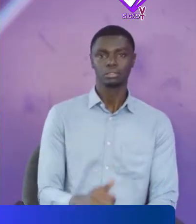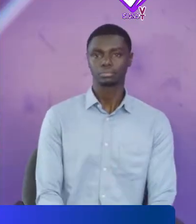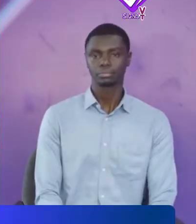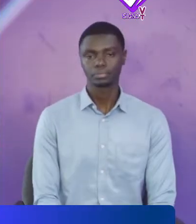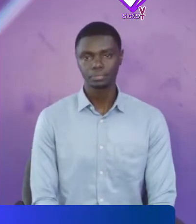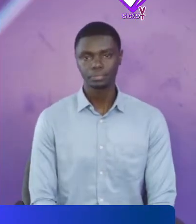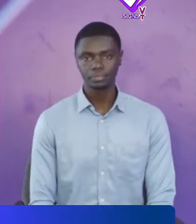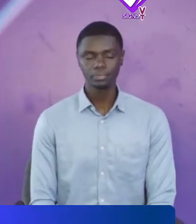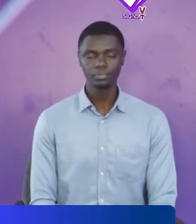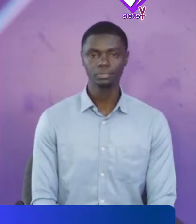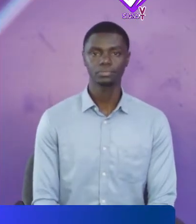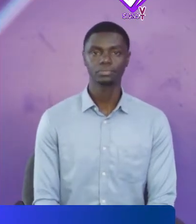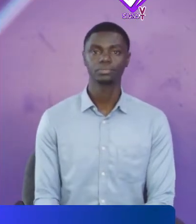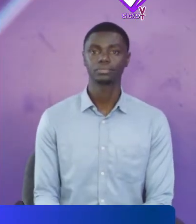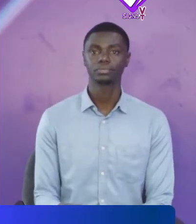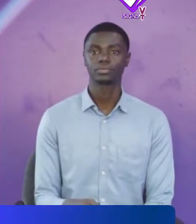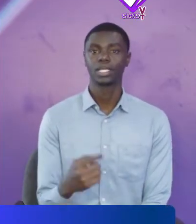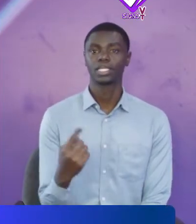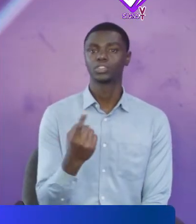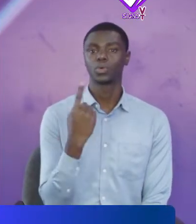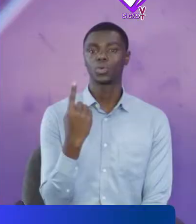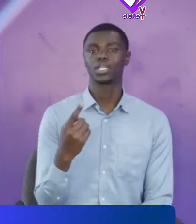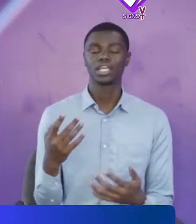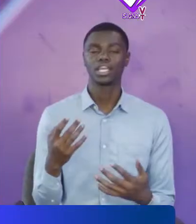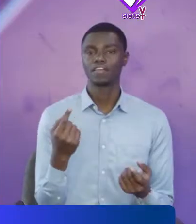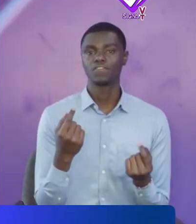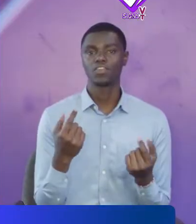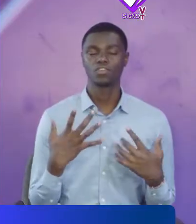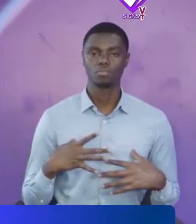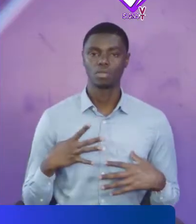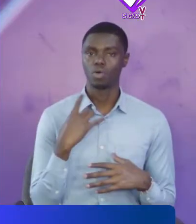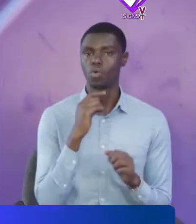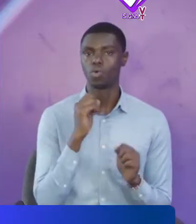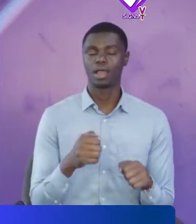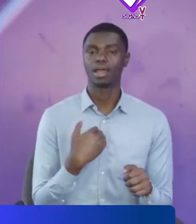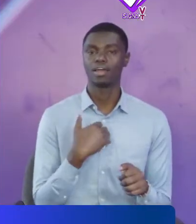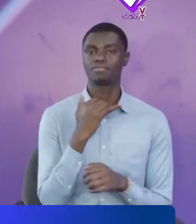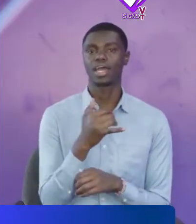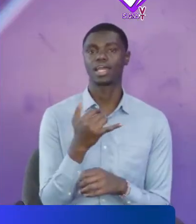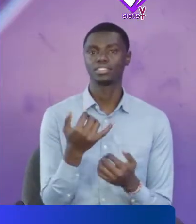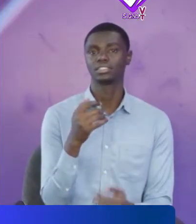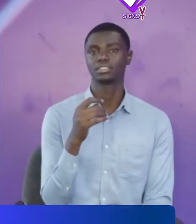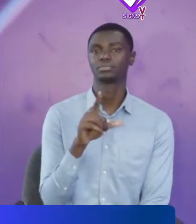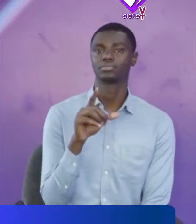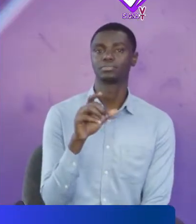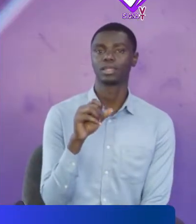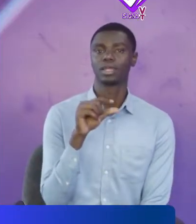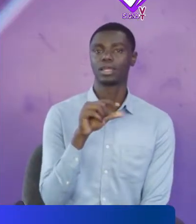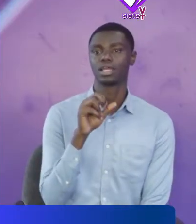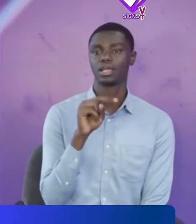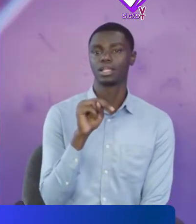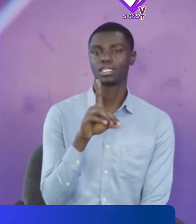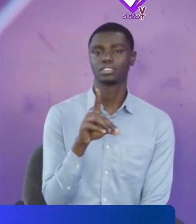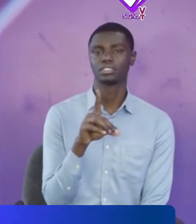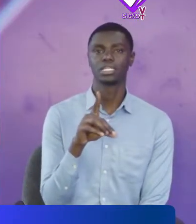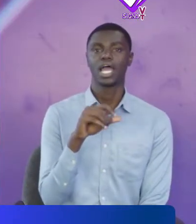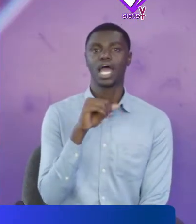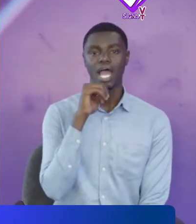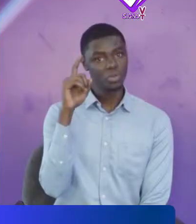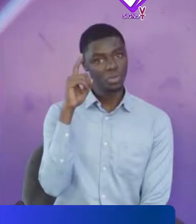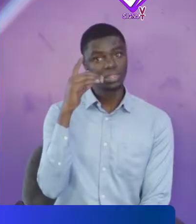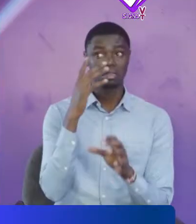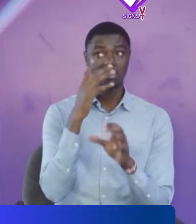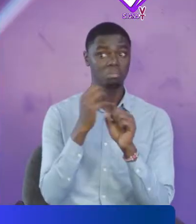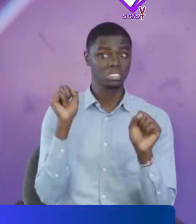that. It's only a few people who would have that luxury. Yeah. Raila did it. There's no. I don't think the president can try